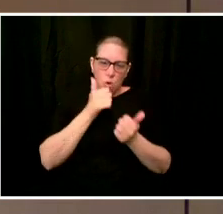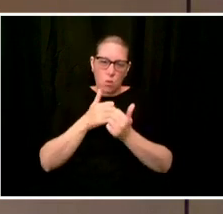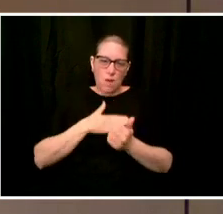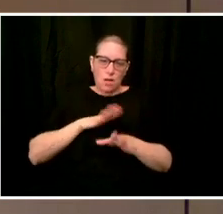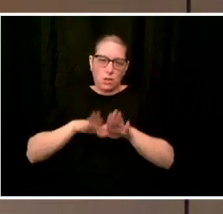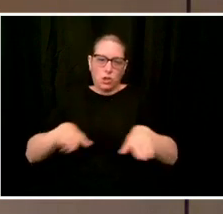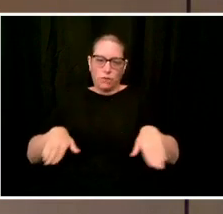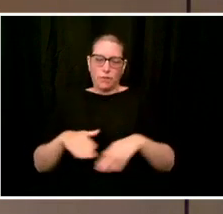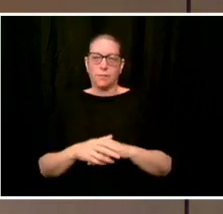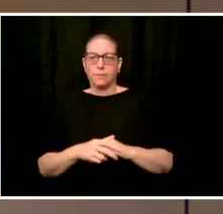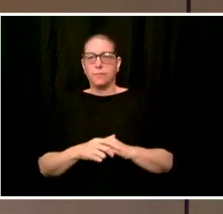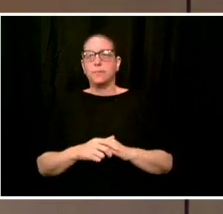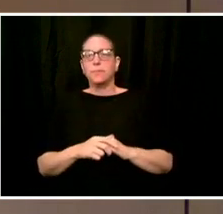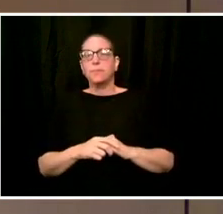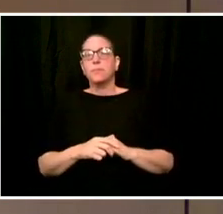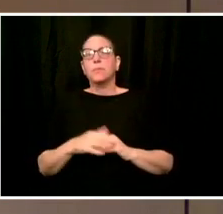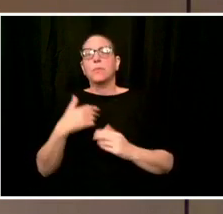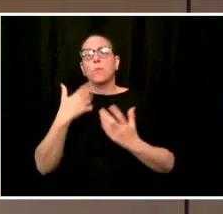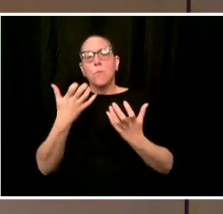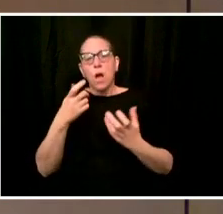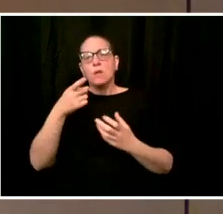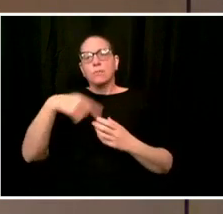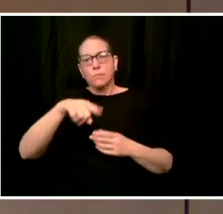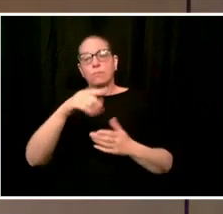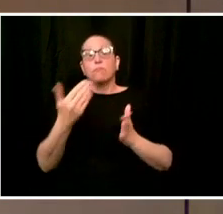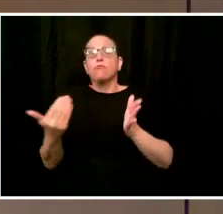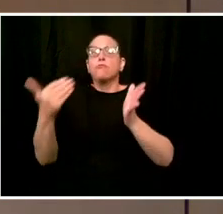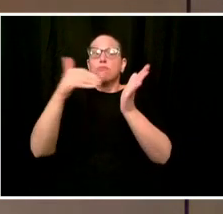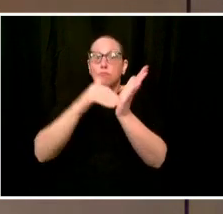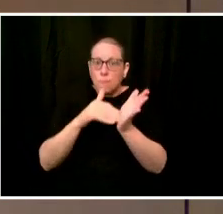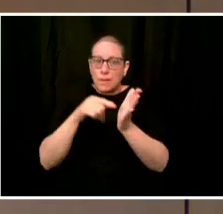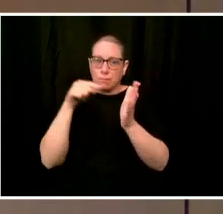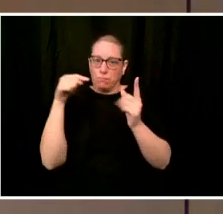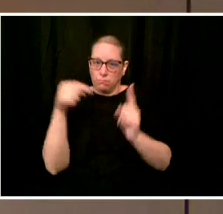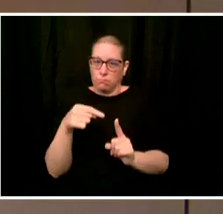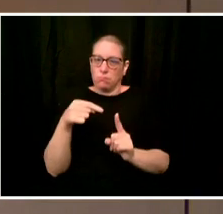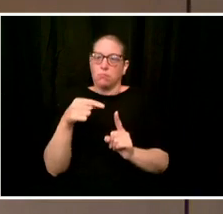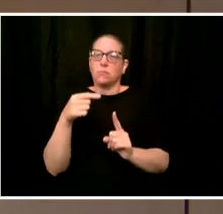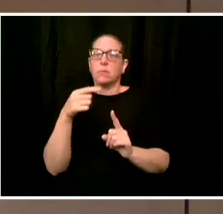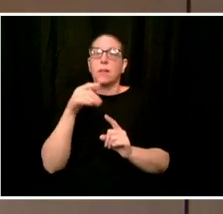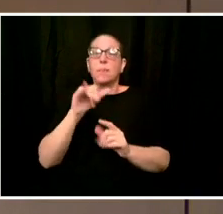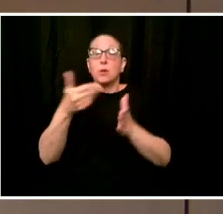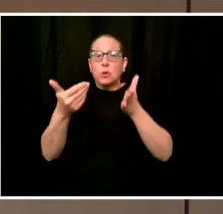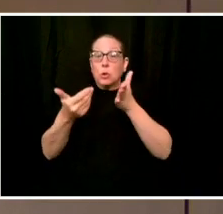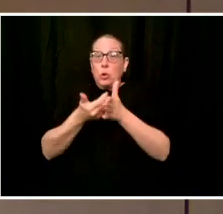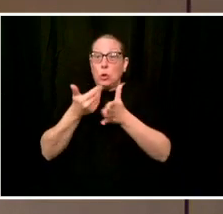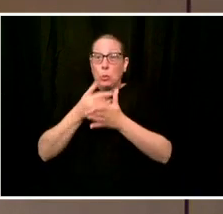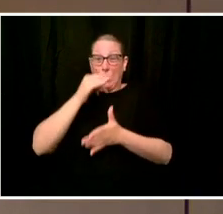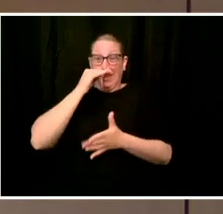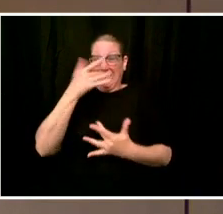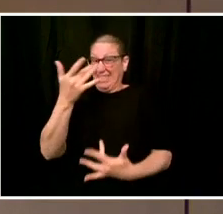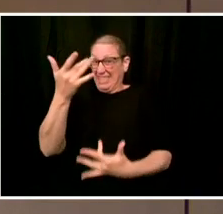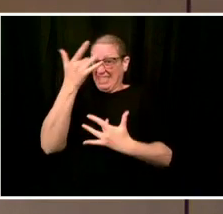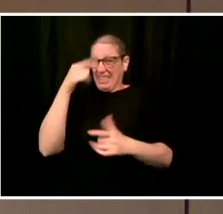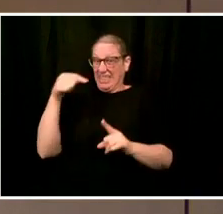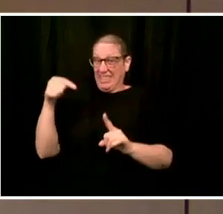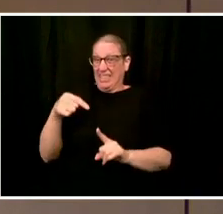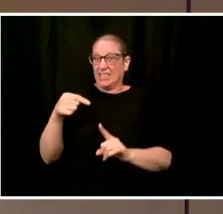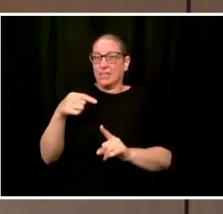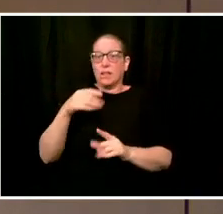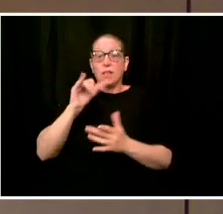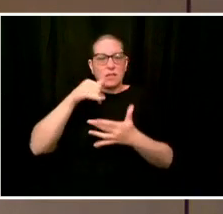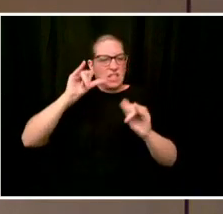I think we're still learning, we're taking this very seriously, and of course, children who need